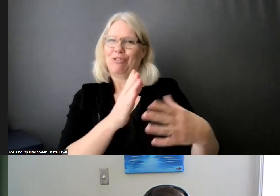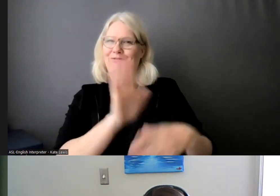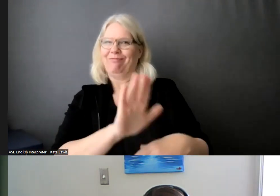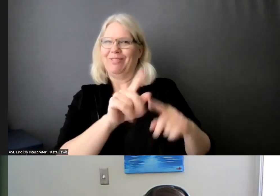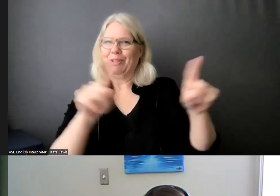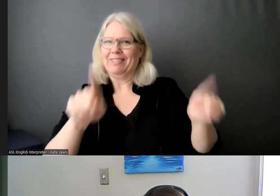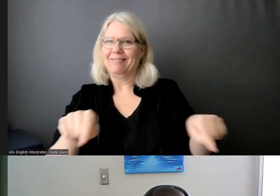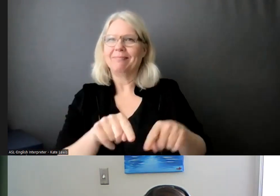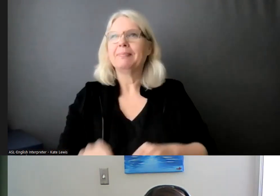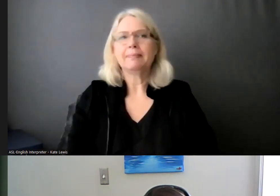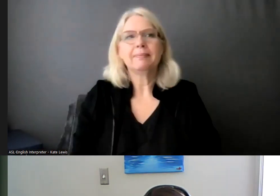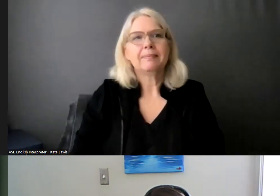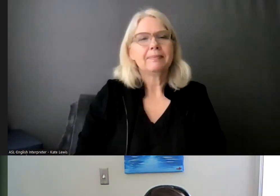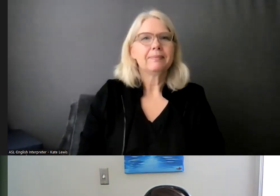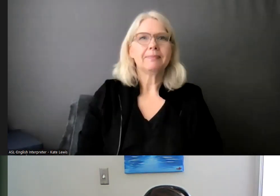There we go.